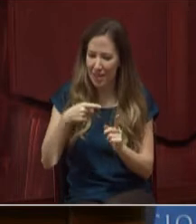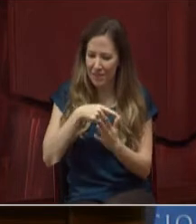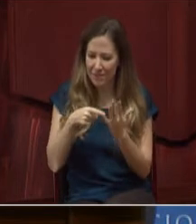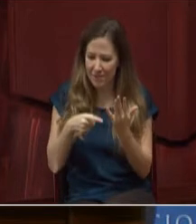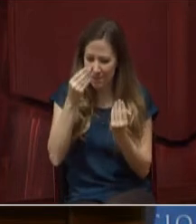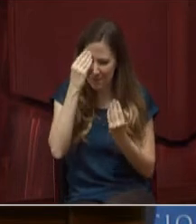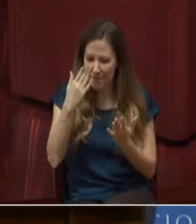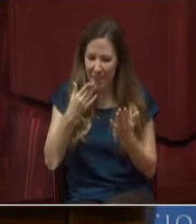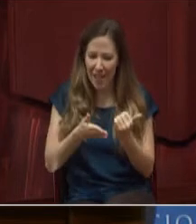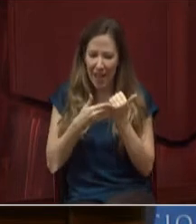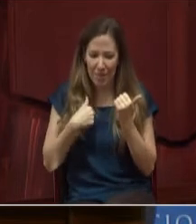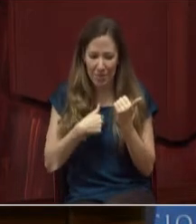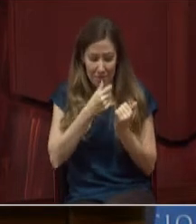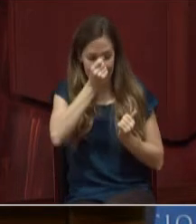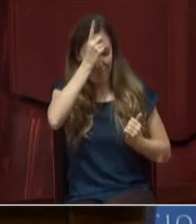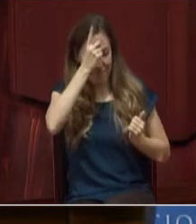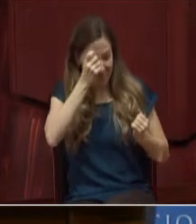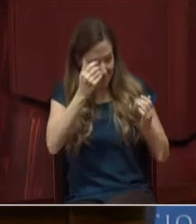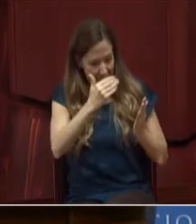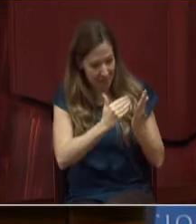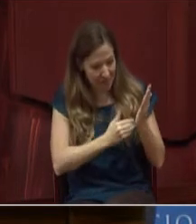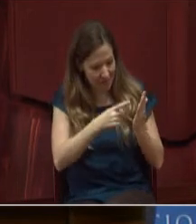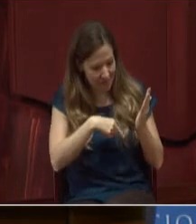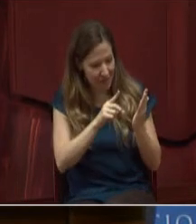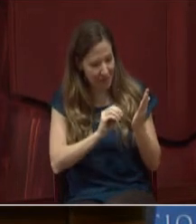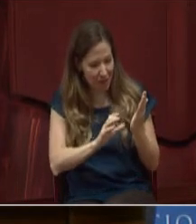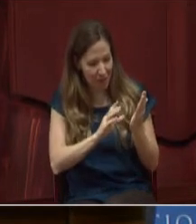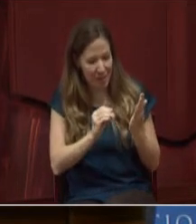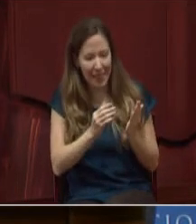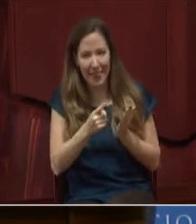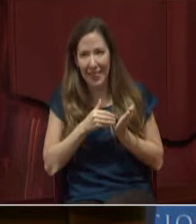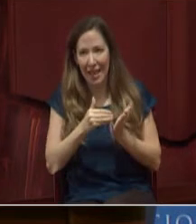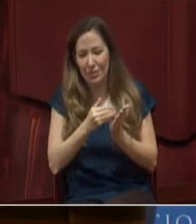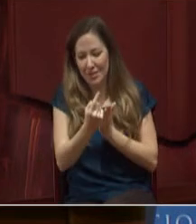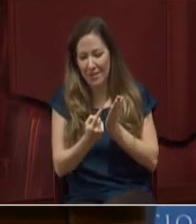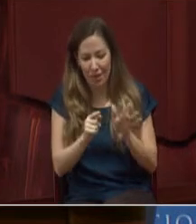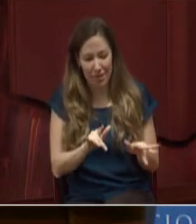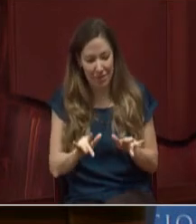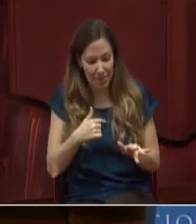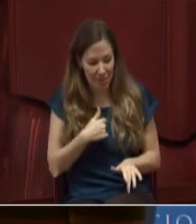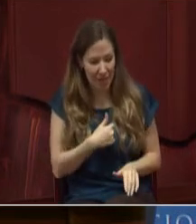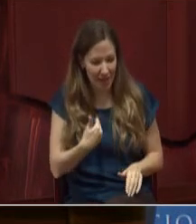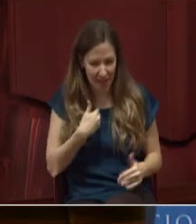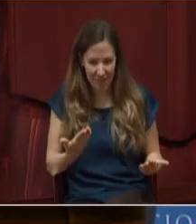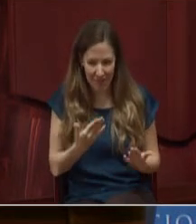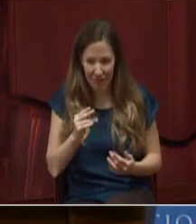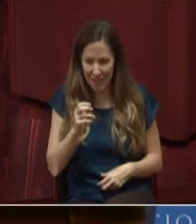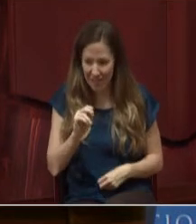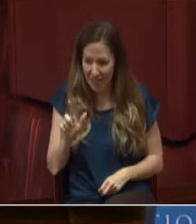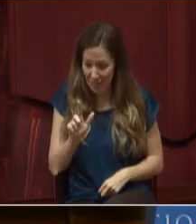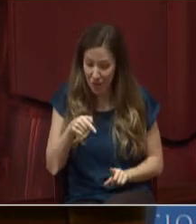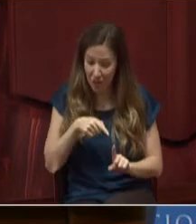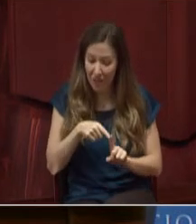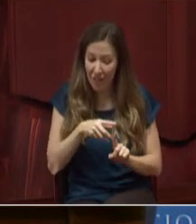the millions of documents and thousands of hours of tapes that we have at the Nixon Library. The audio and video and